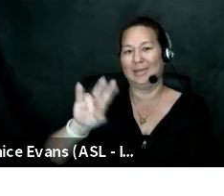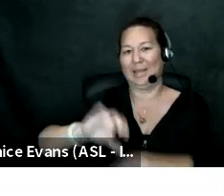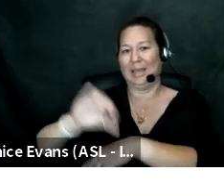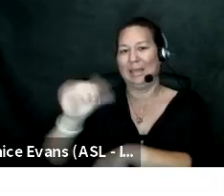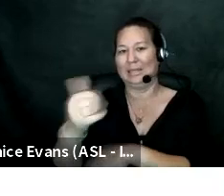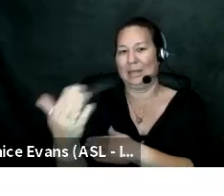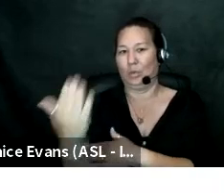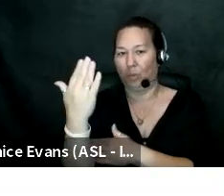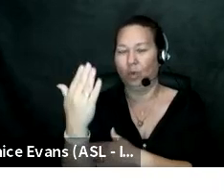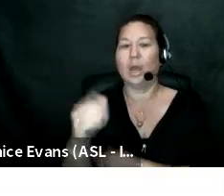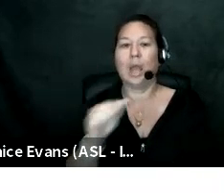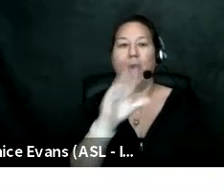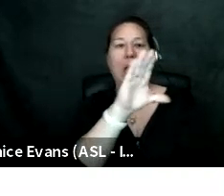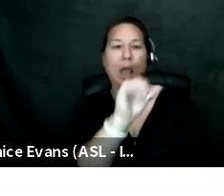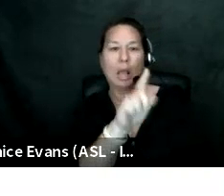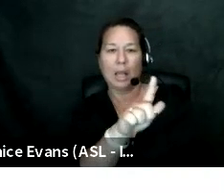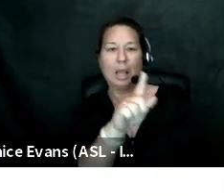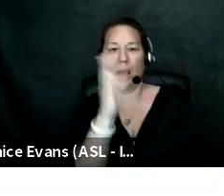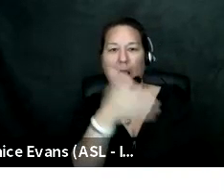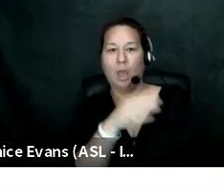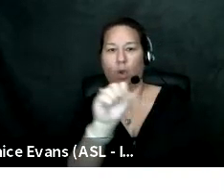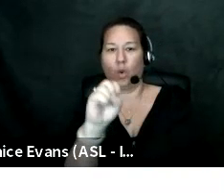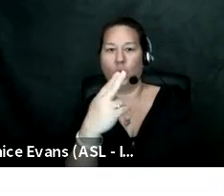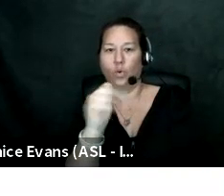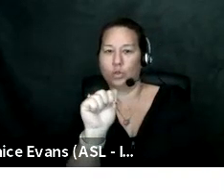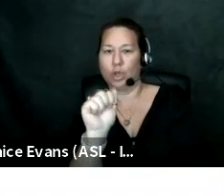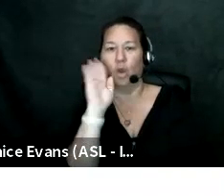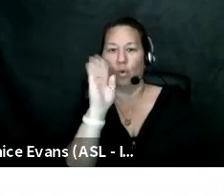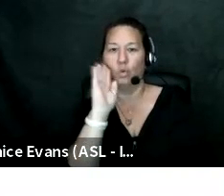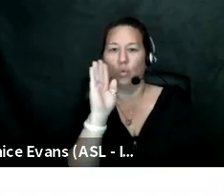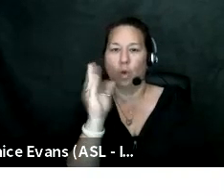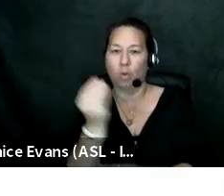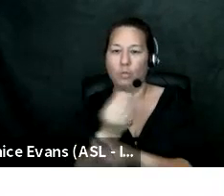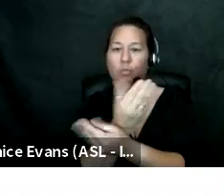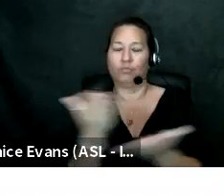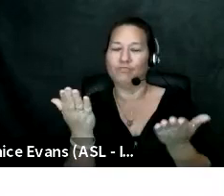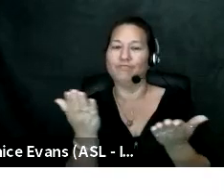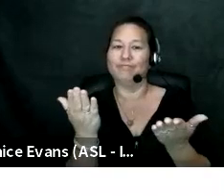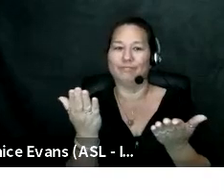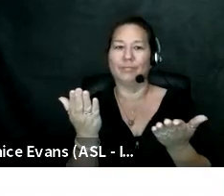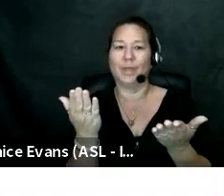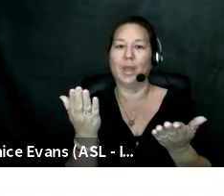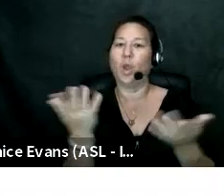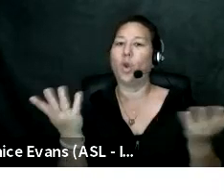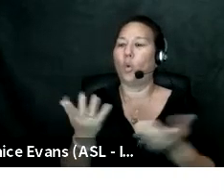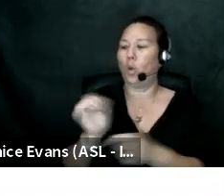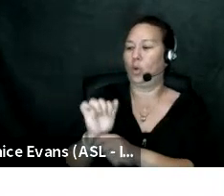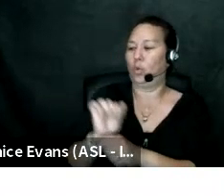review proposed revisions to the COVID-19 emergency temporary standards for